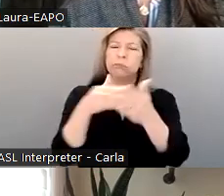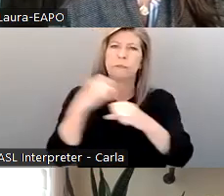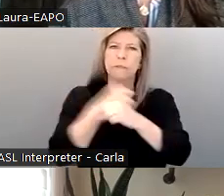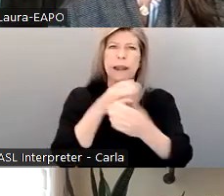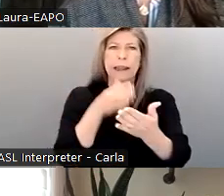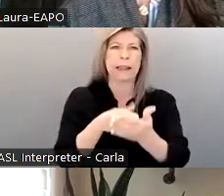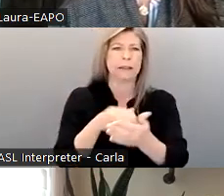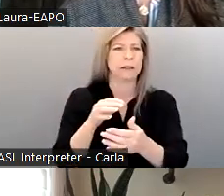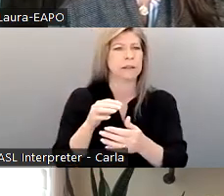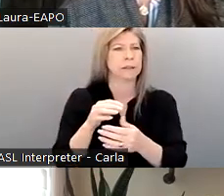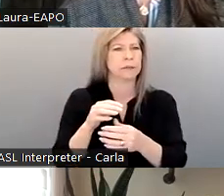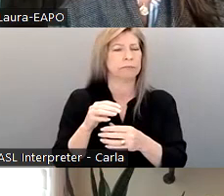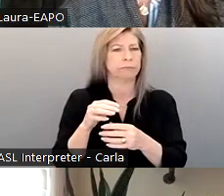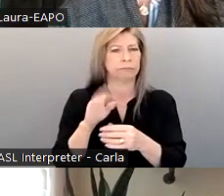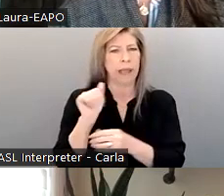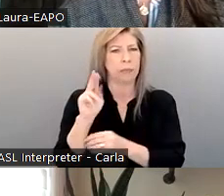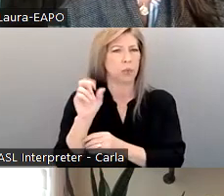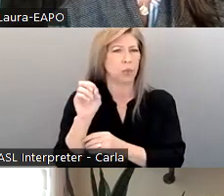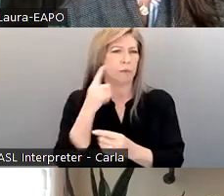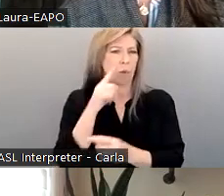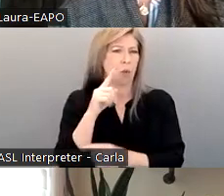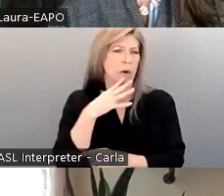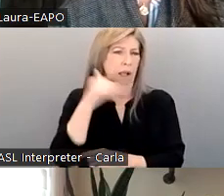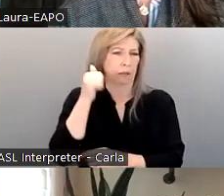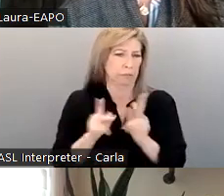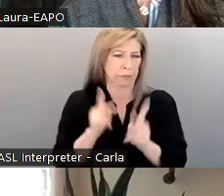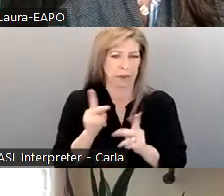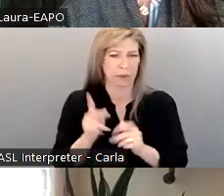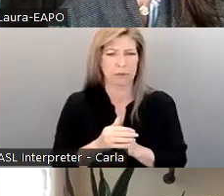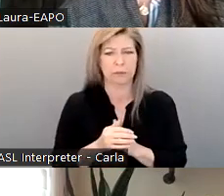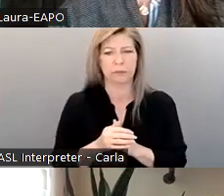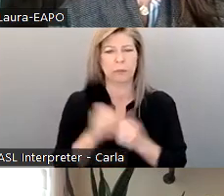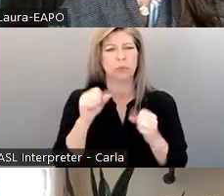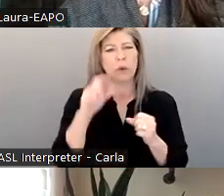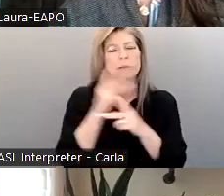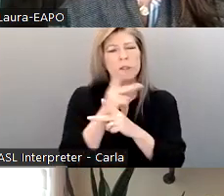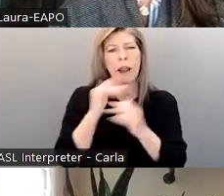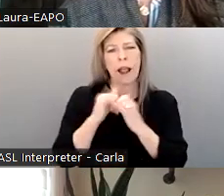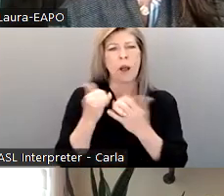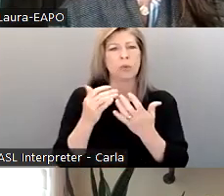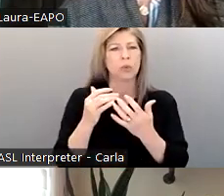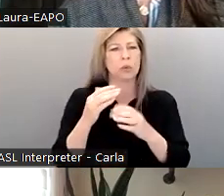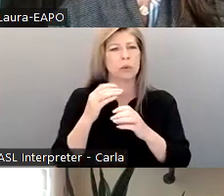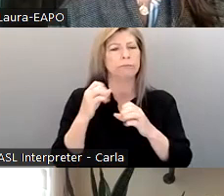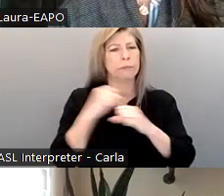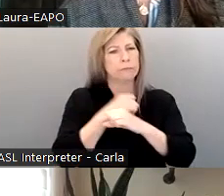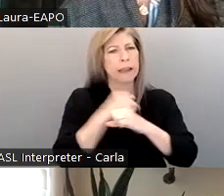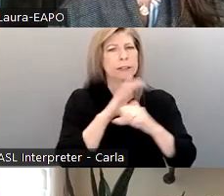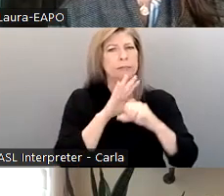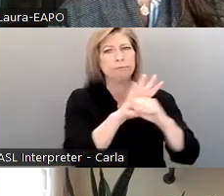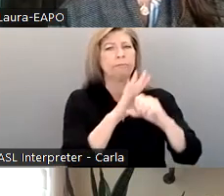to best address these issues within Canada. We do have resources on our website, just to remind